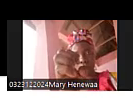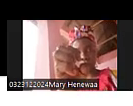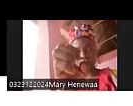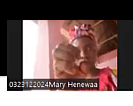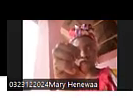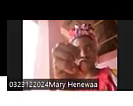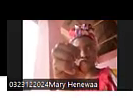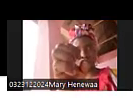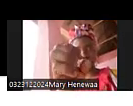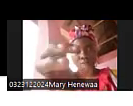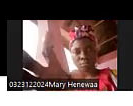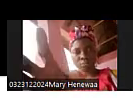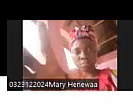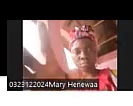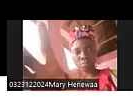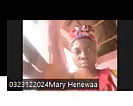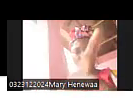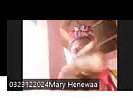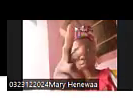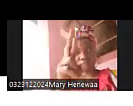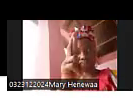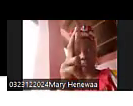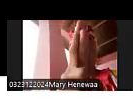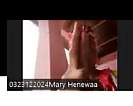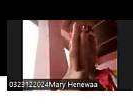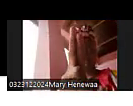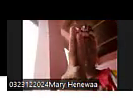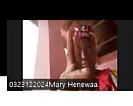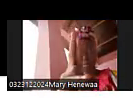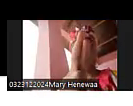Room. Let's use